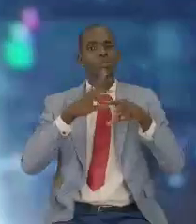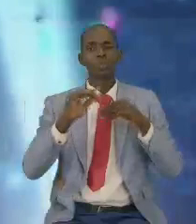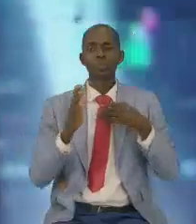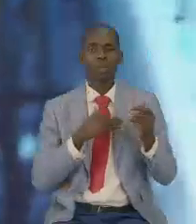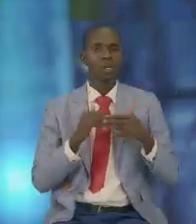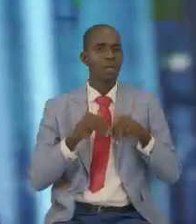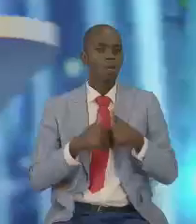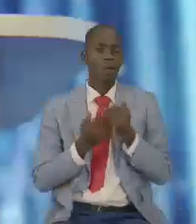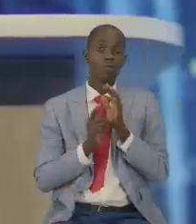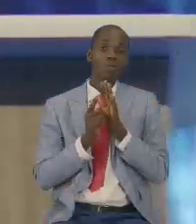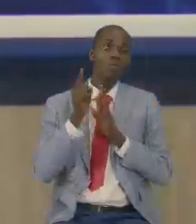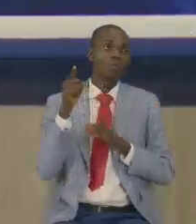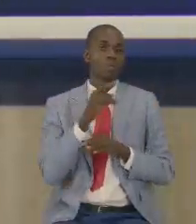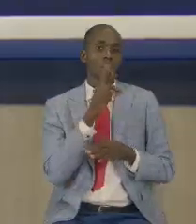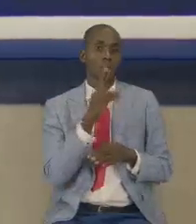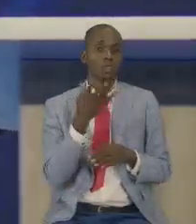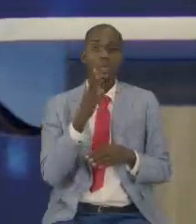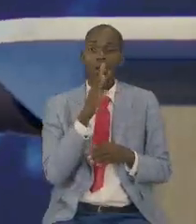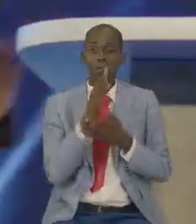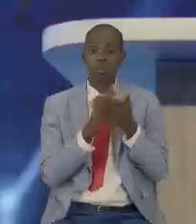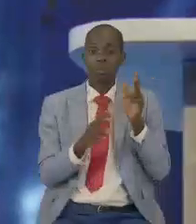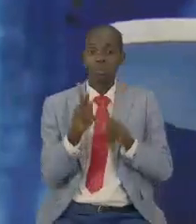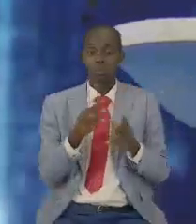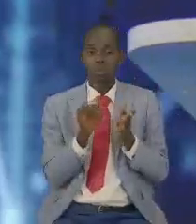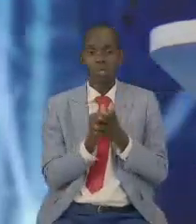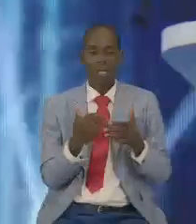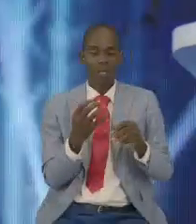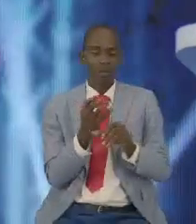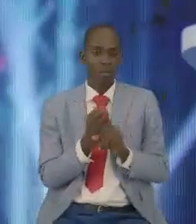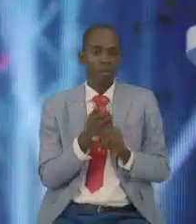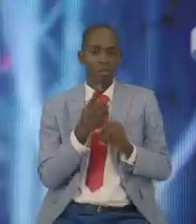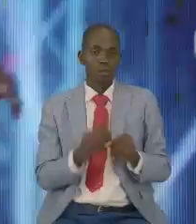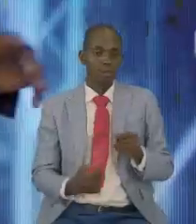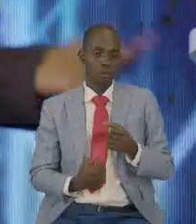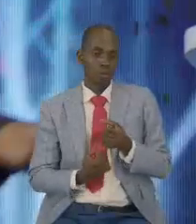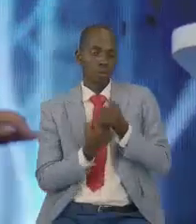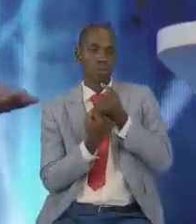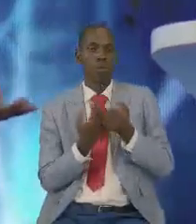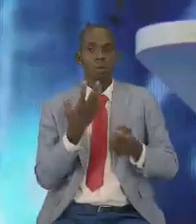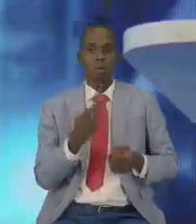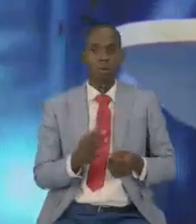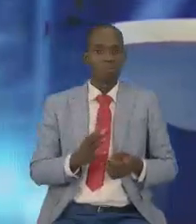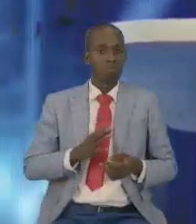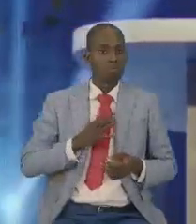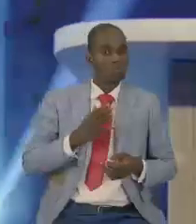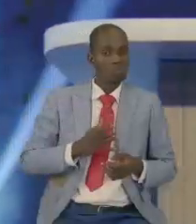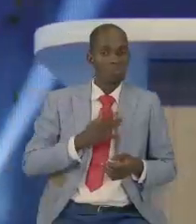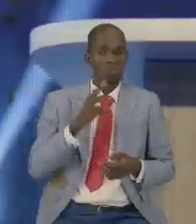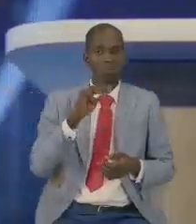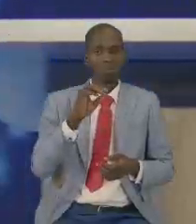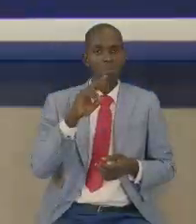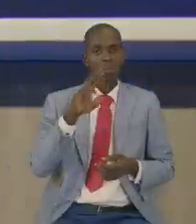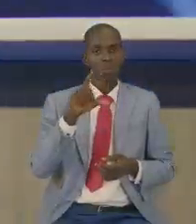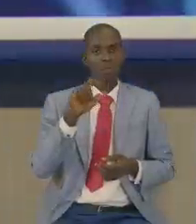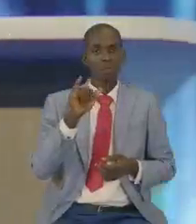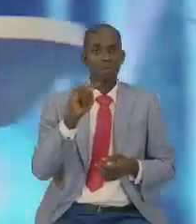the support of morality, they have the support of religion, they have the support of